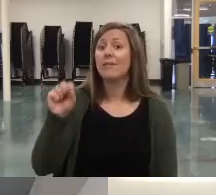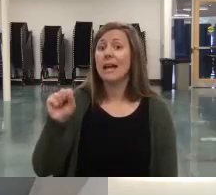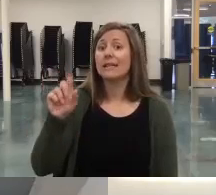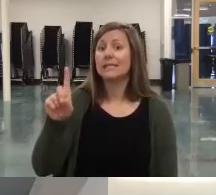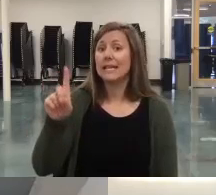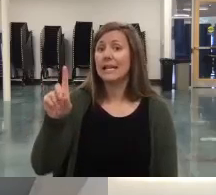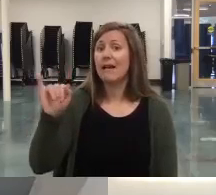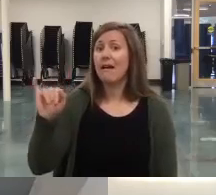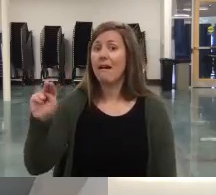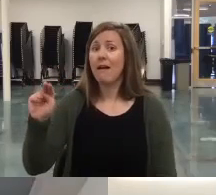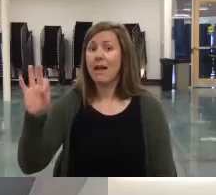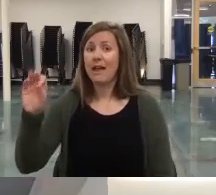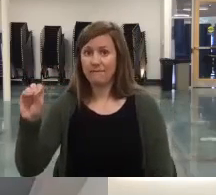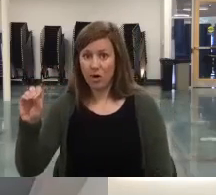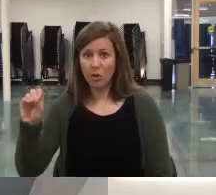855-FSD-INFO. That's